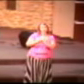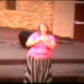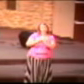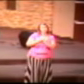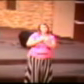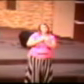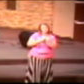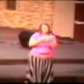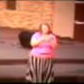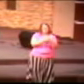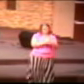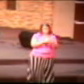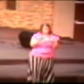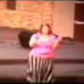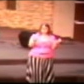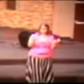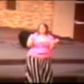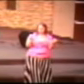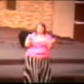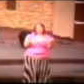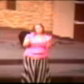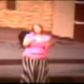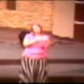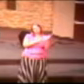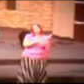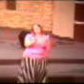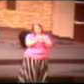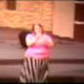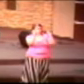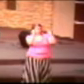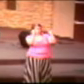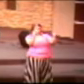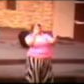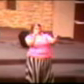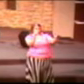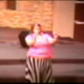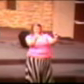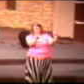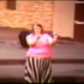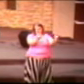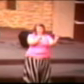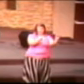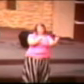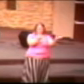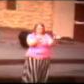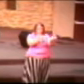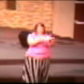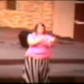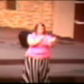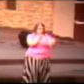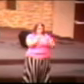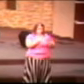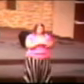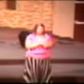Follow along with me. Jesus taught hundreds, maybe thousands of people.